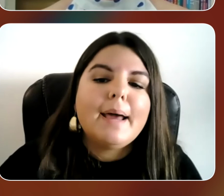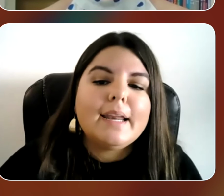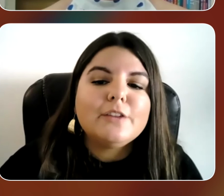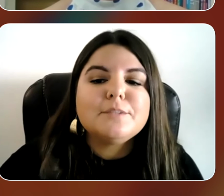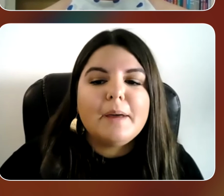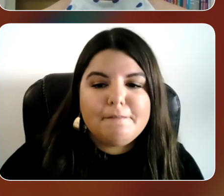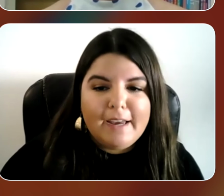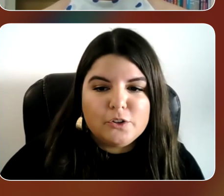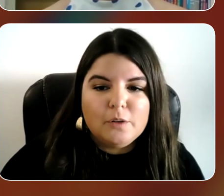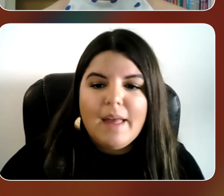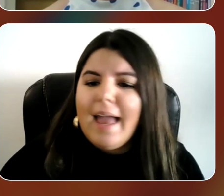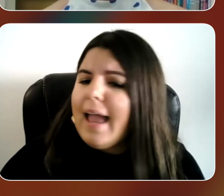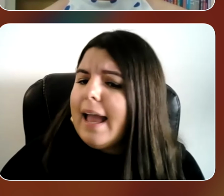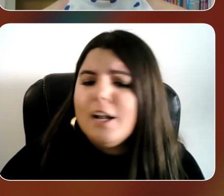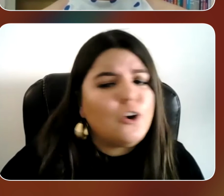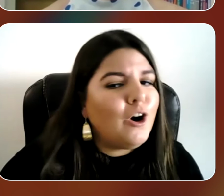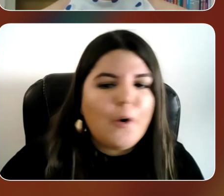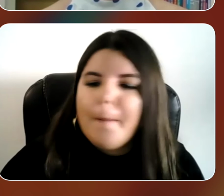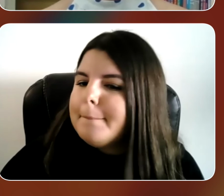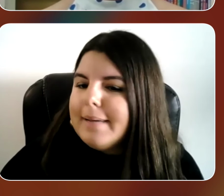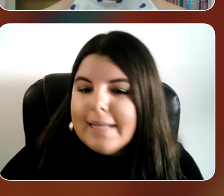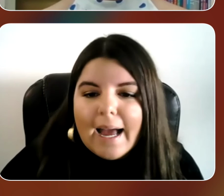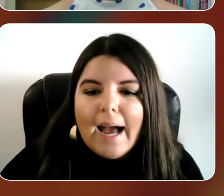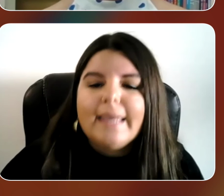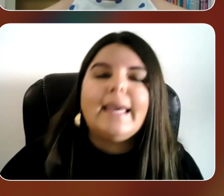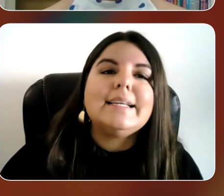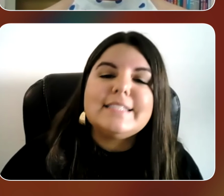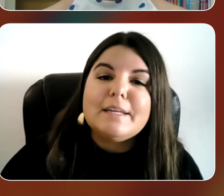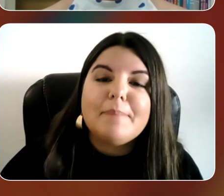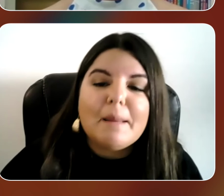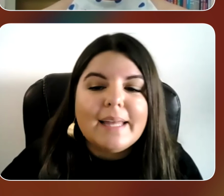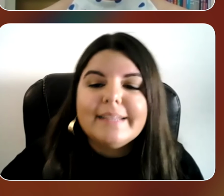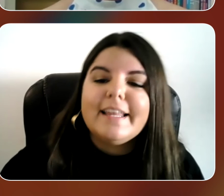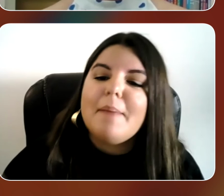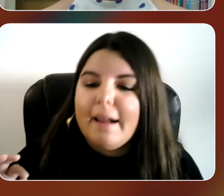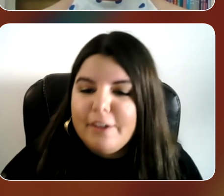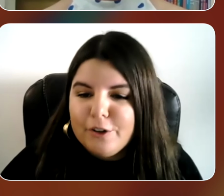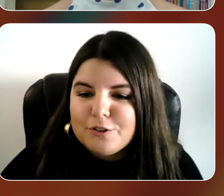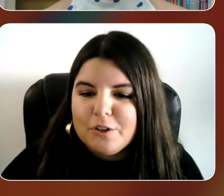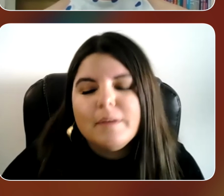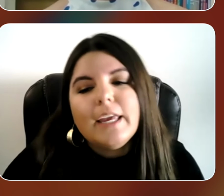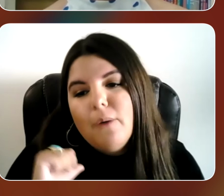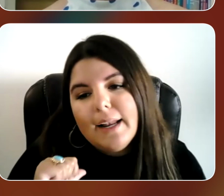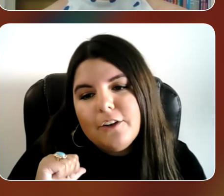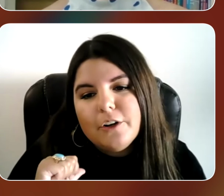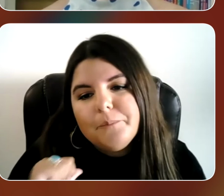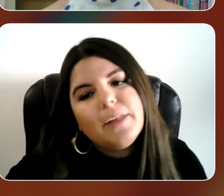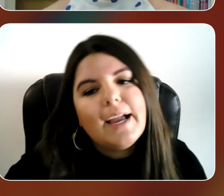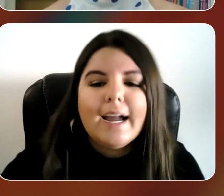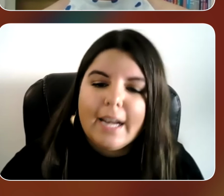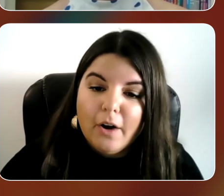Mi perrito es perfecto. Él no combina y es simplemente maravilloso. Igual que